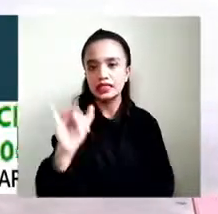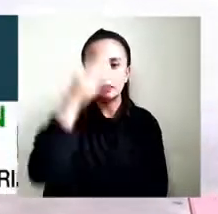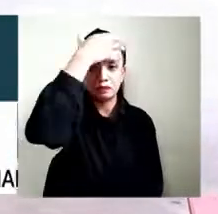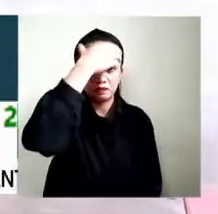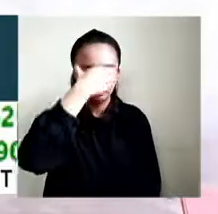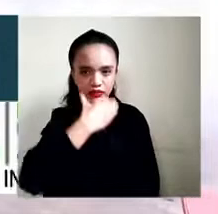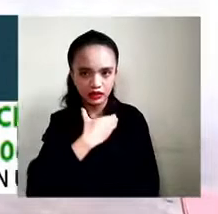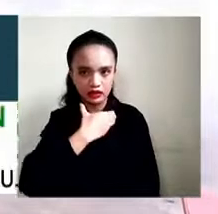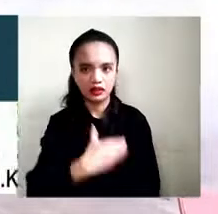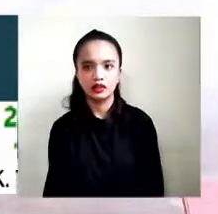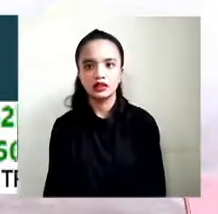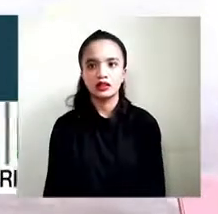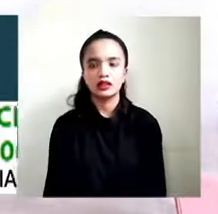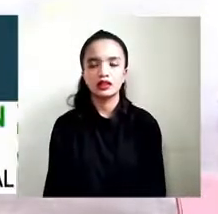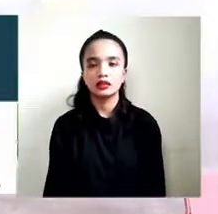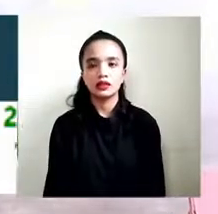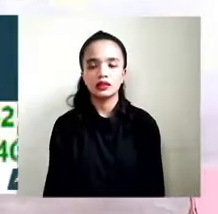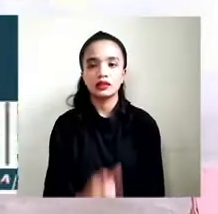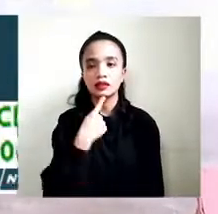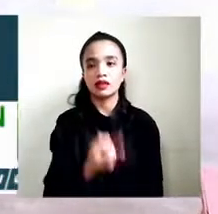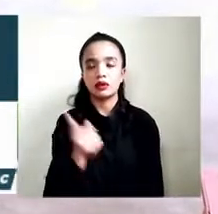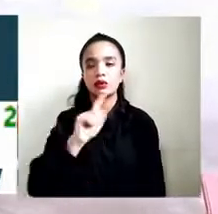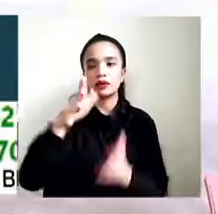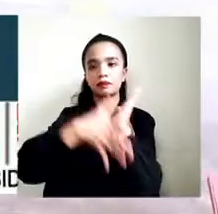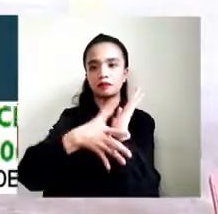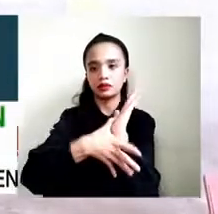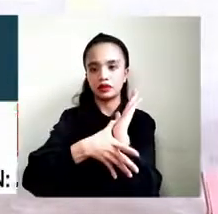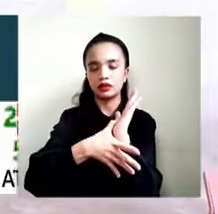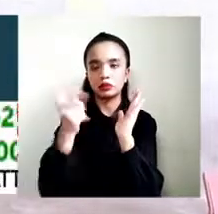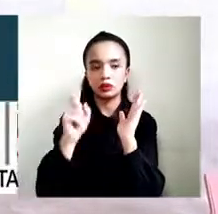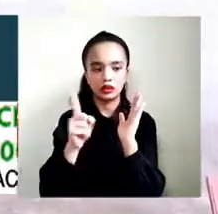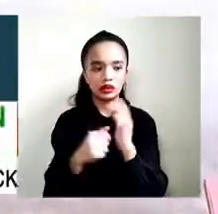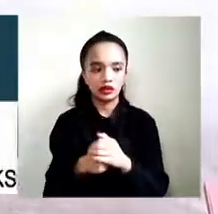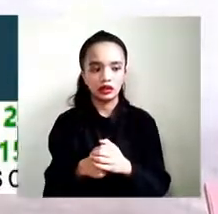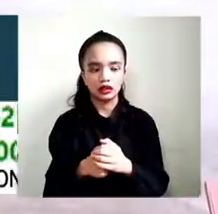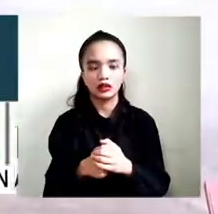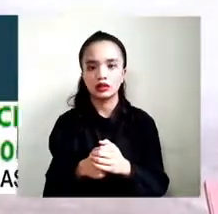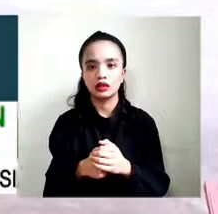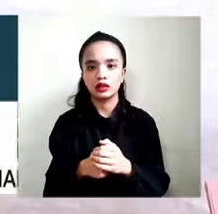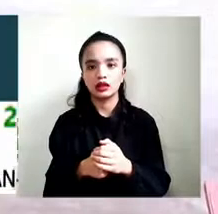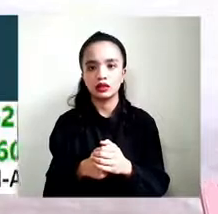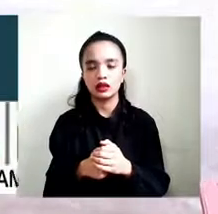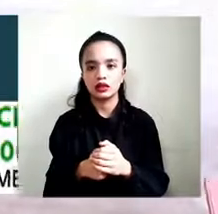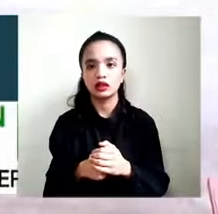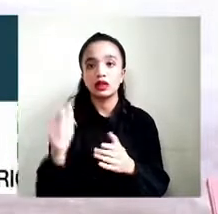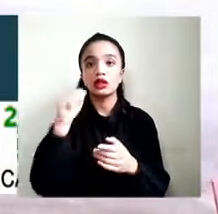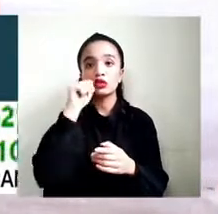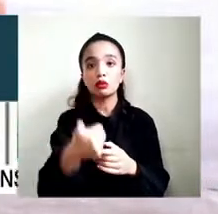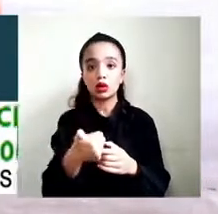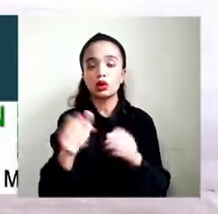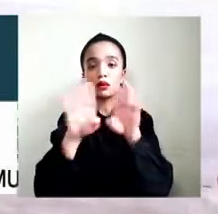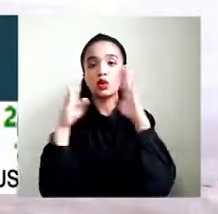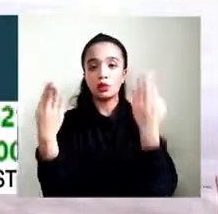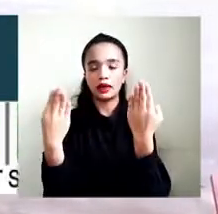just encouraged, according to election officials. The polling places will open tomorrow, 7 a.m. up